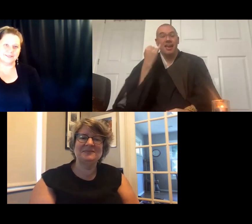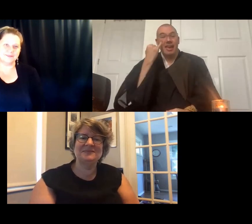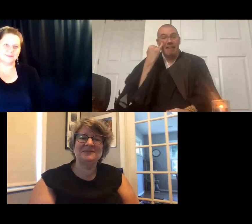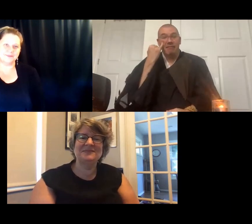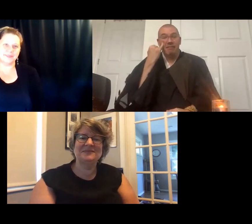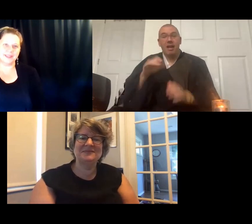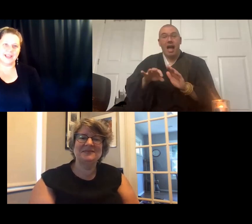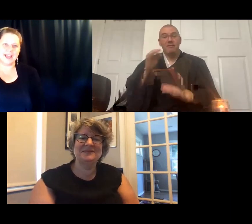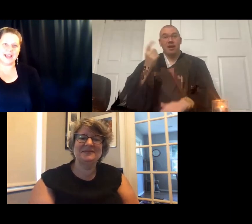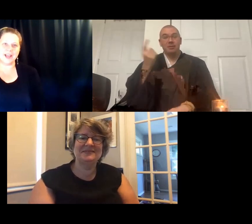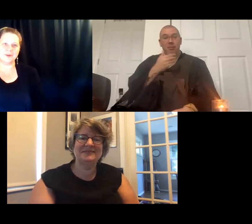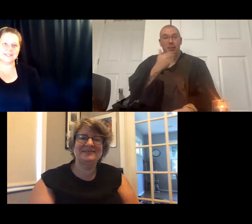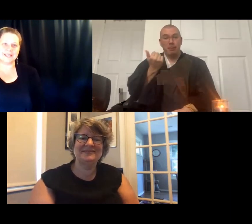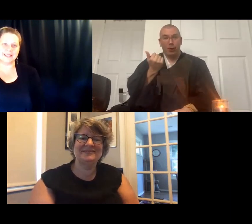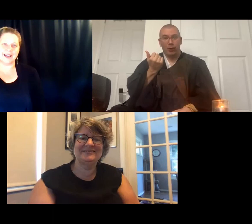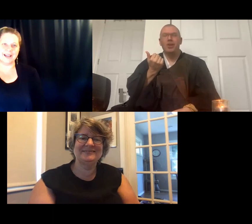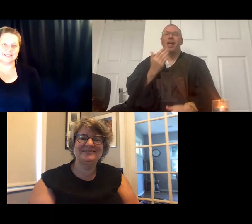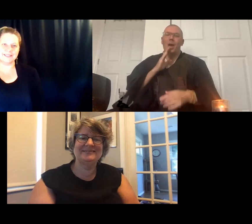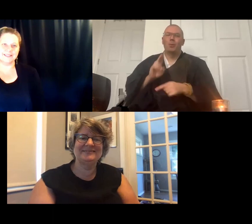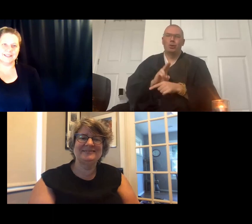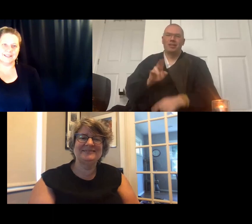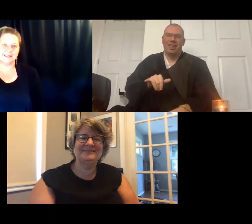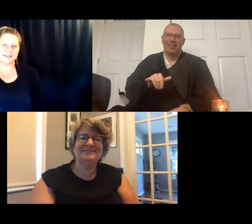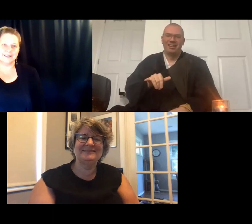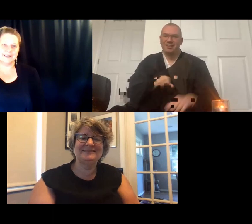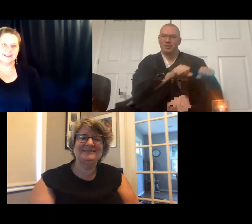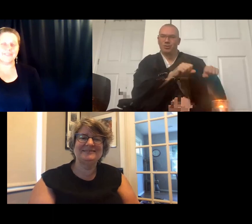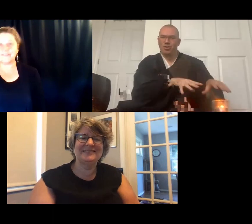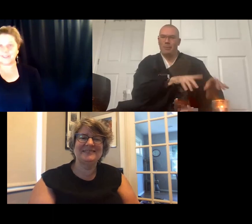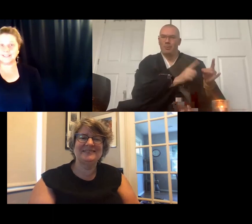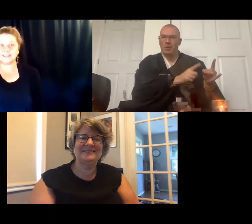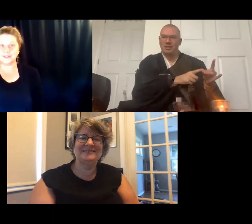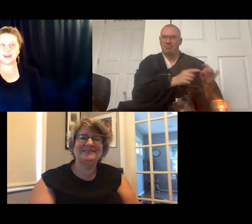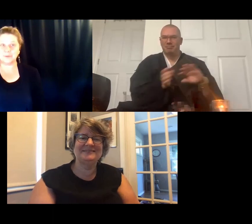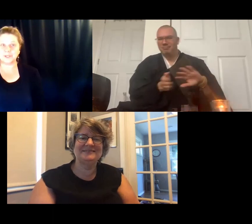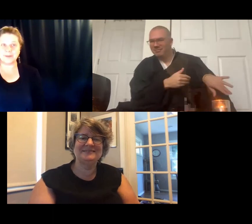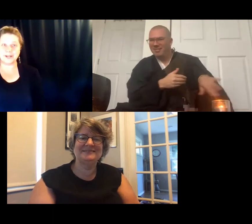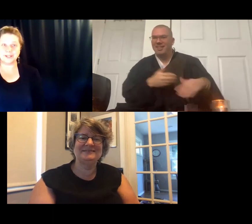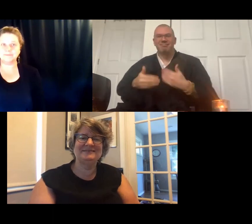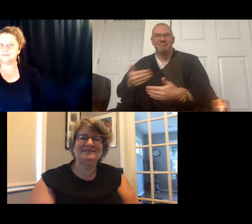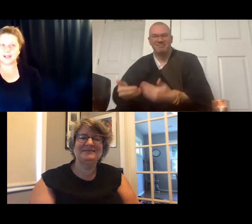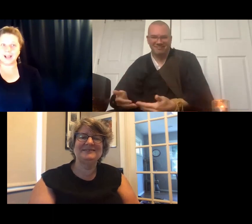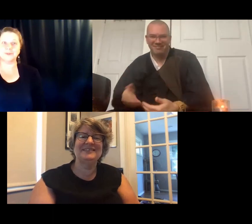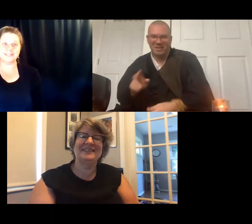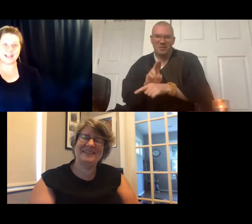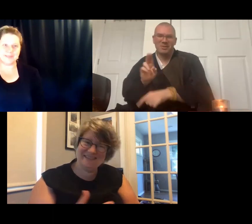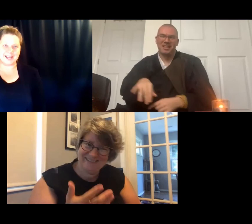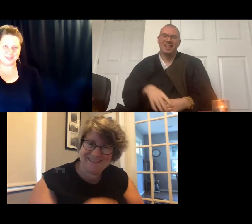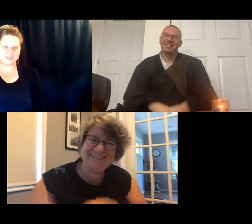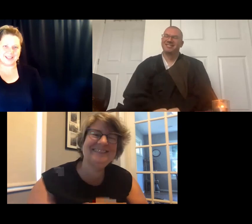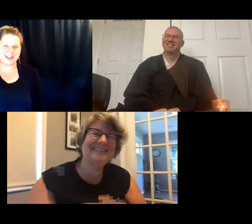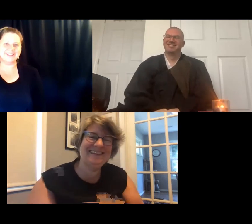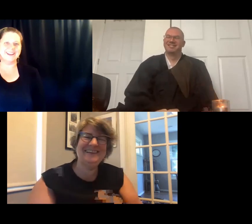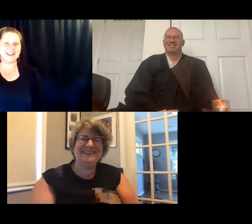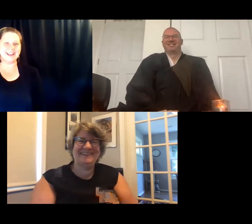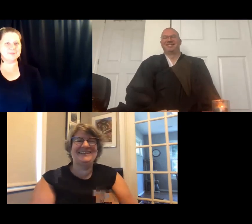today. And I always say that if I find something that works better, I will adopt that and